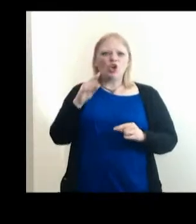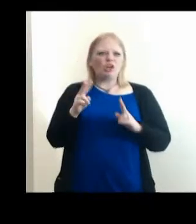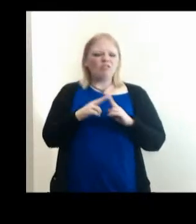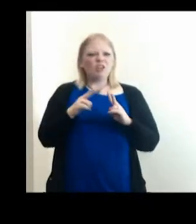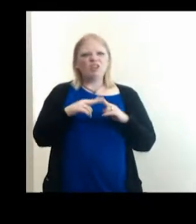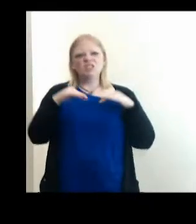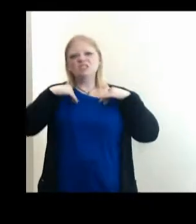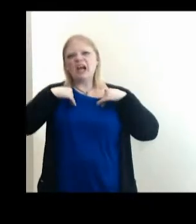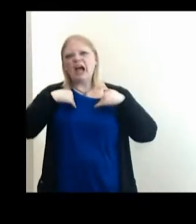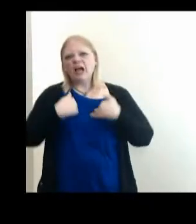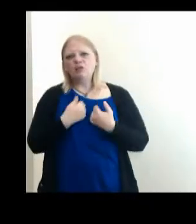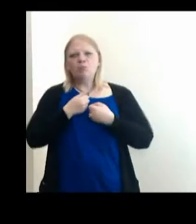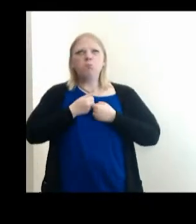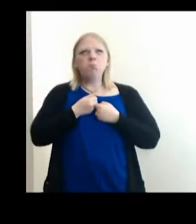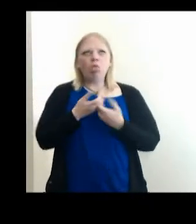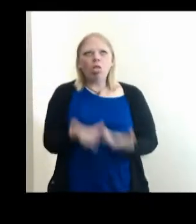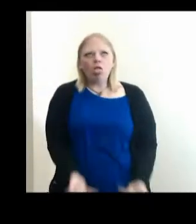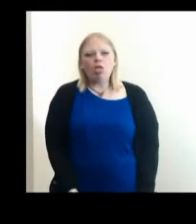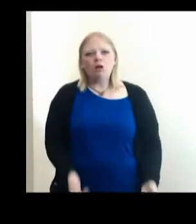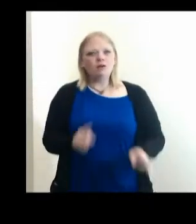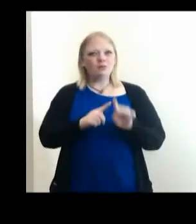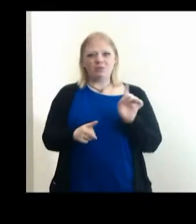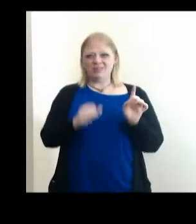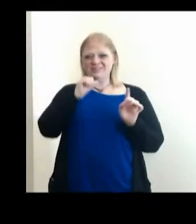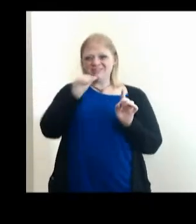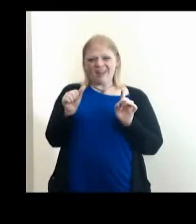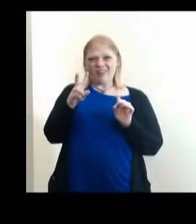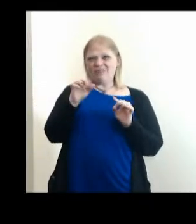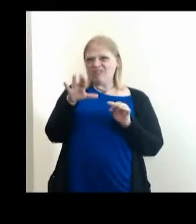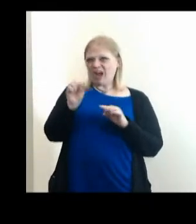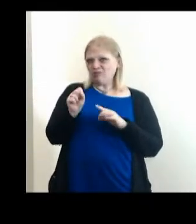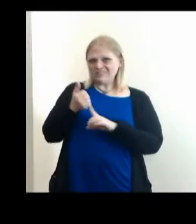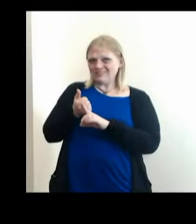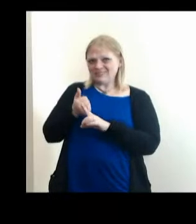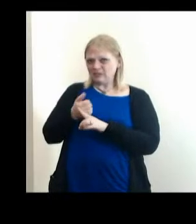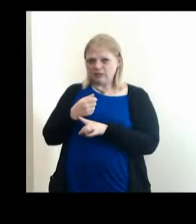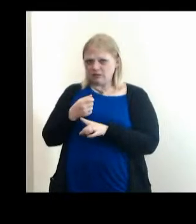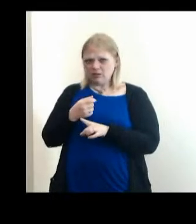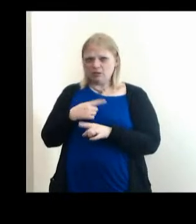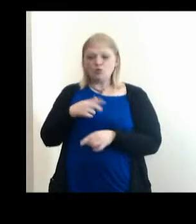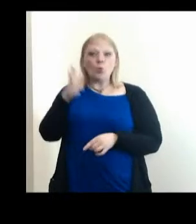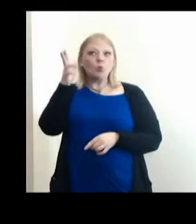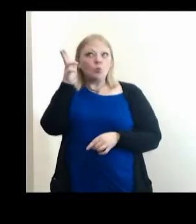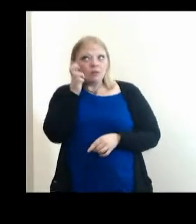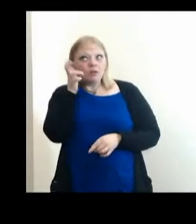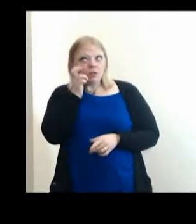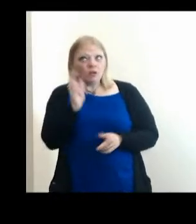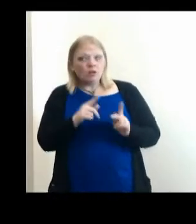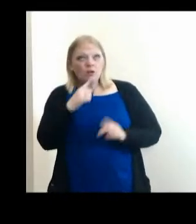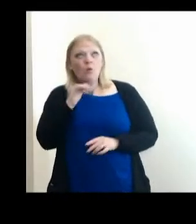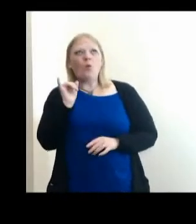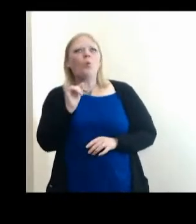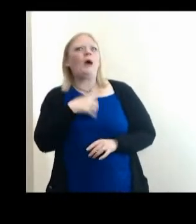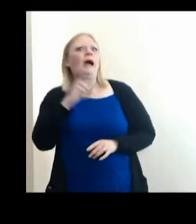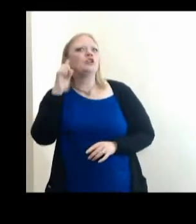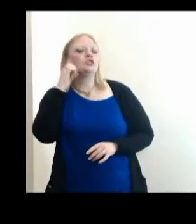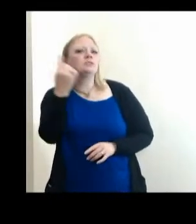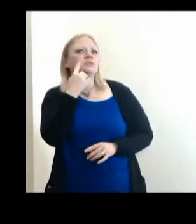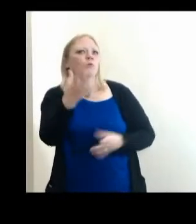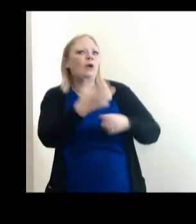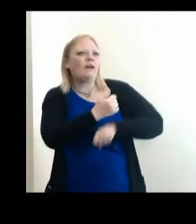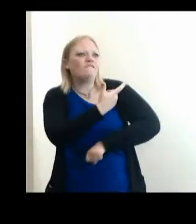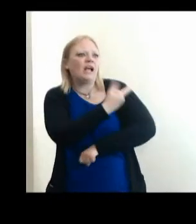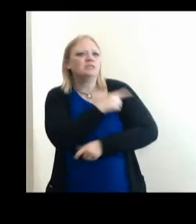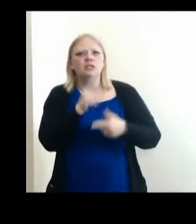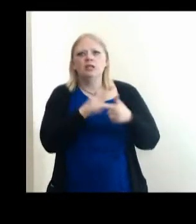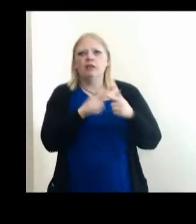very tired, exhausted, but it's not the virus. And so when you hear people saying, "Oh, I heard someone got the vaccine